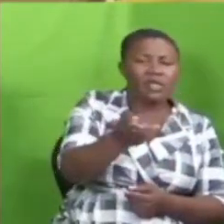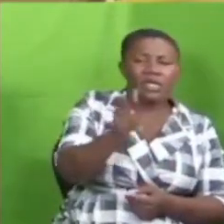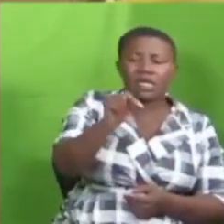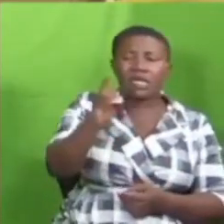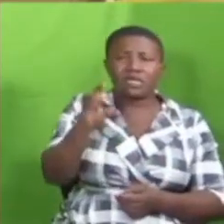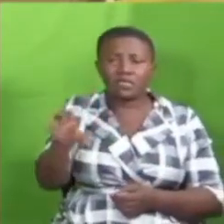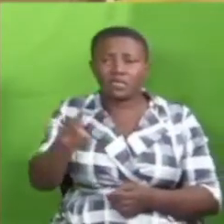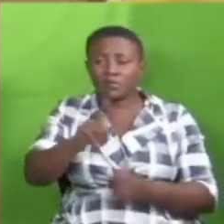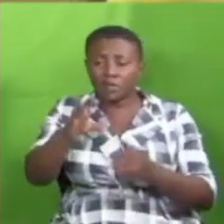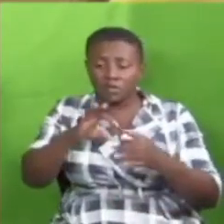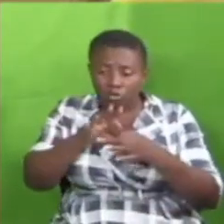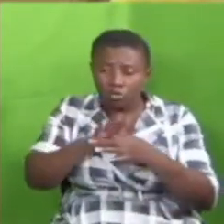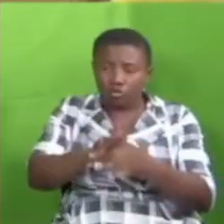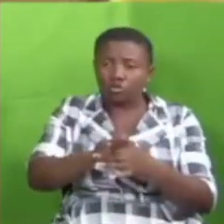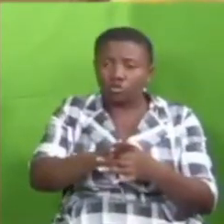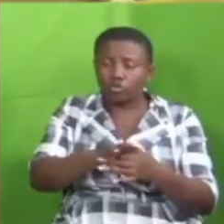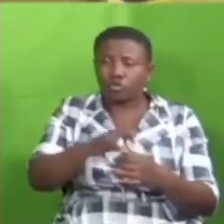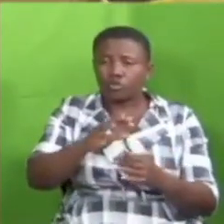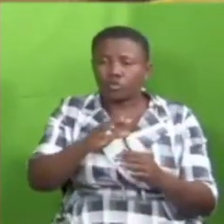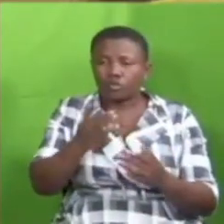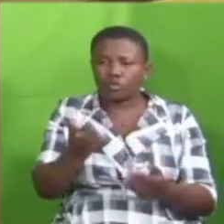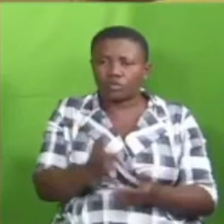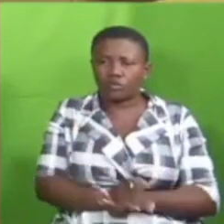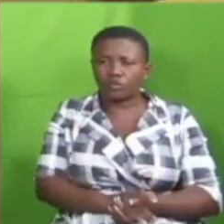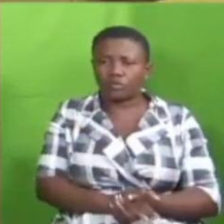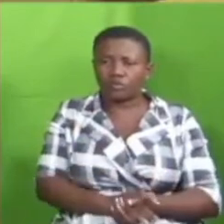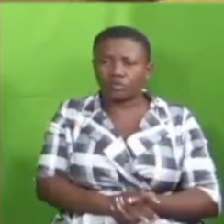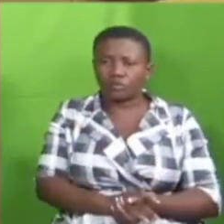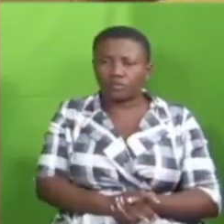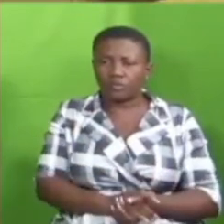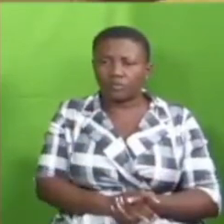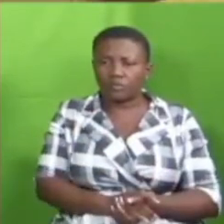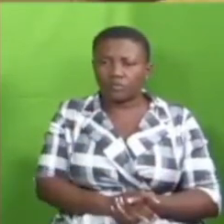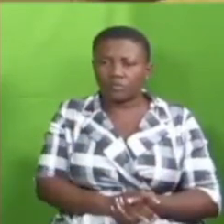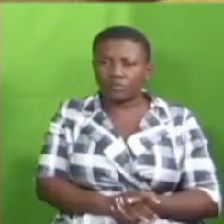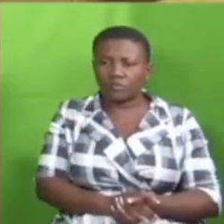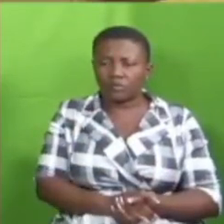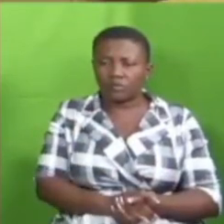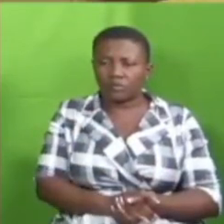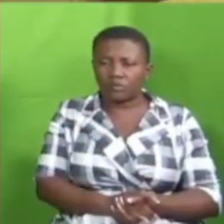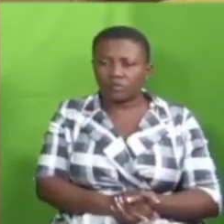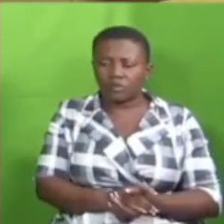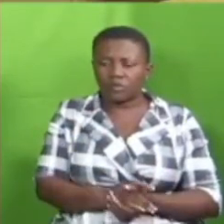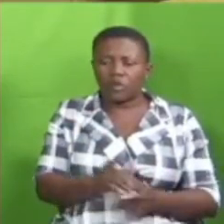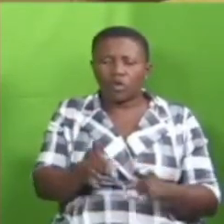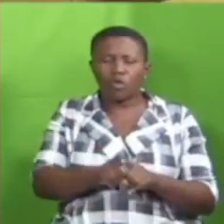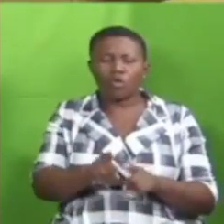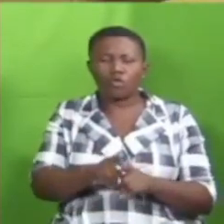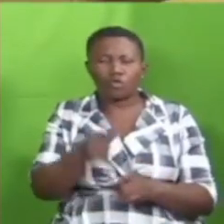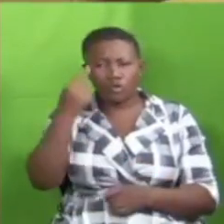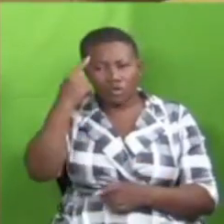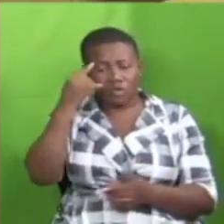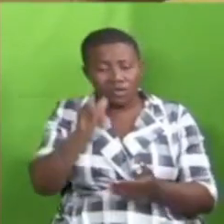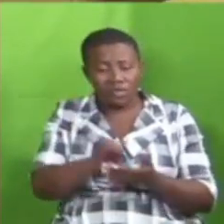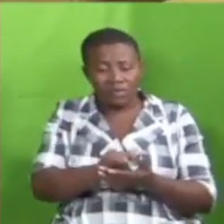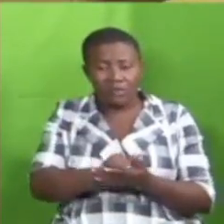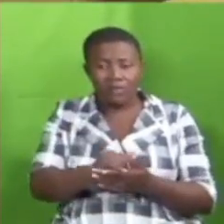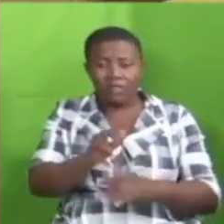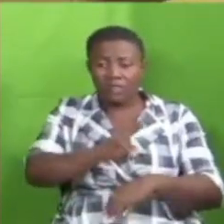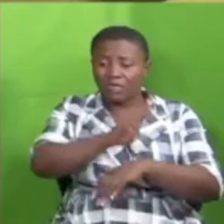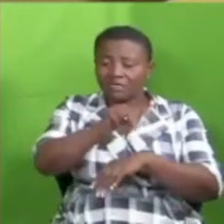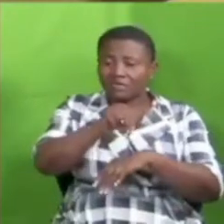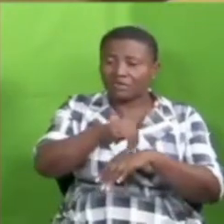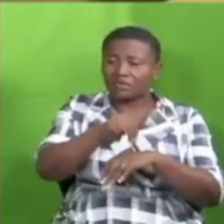who do practical politicking on this floor and in this House, and those who believe that the national